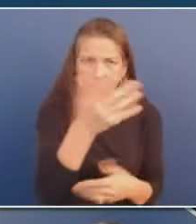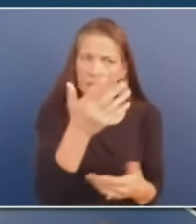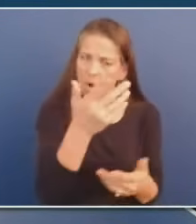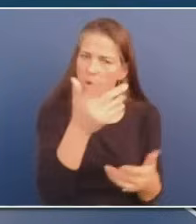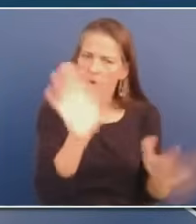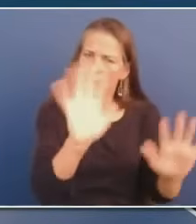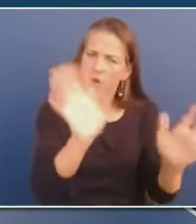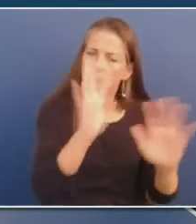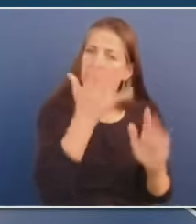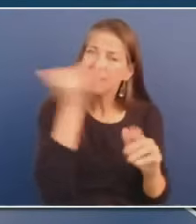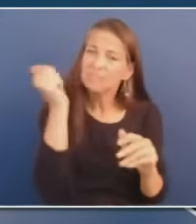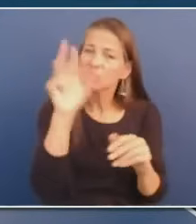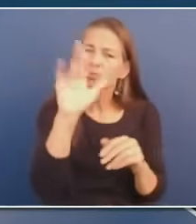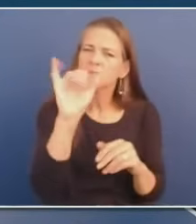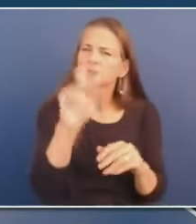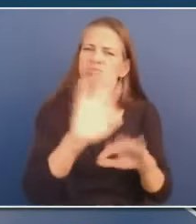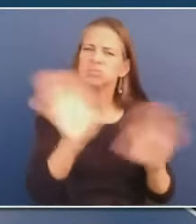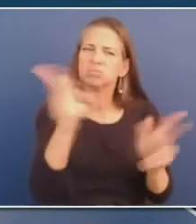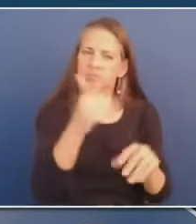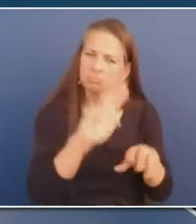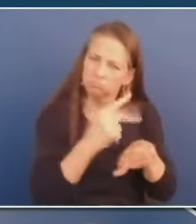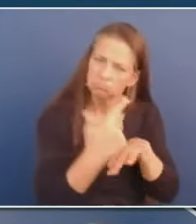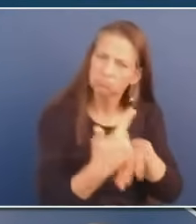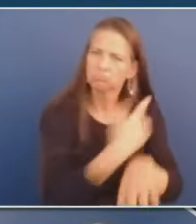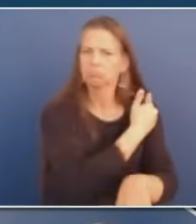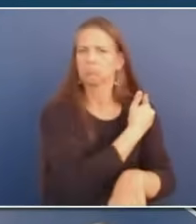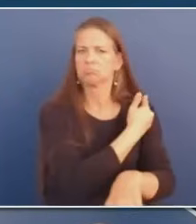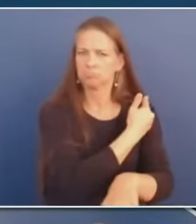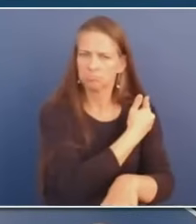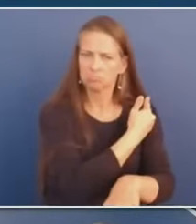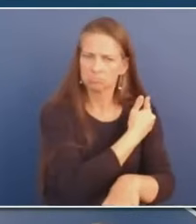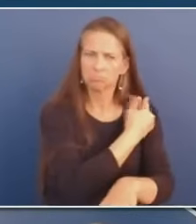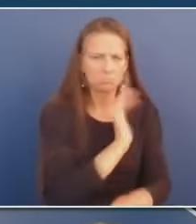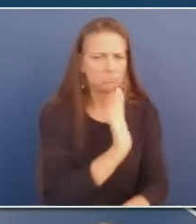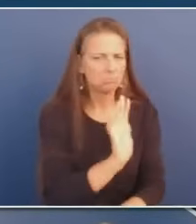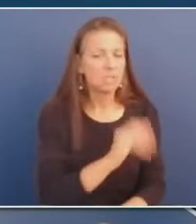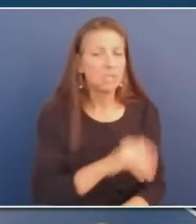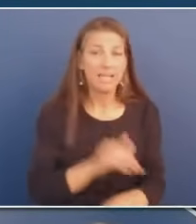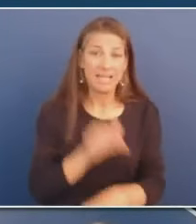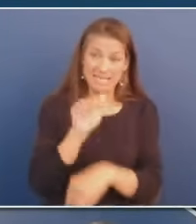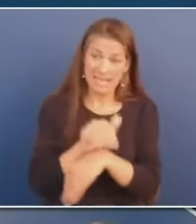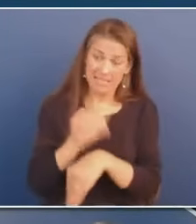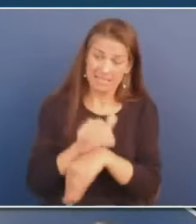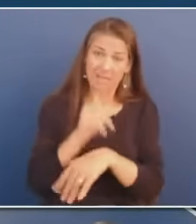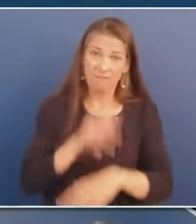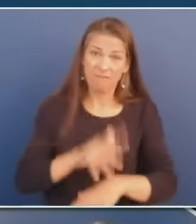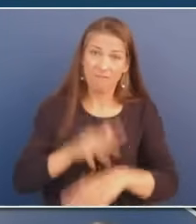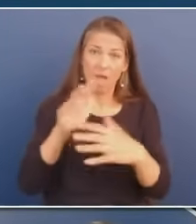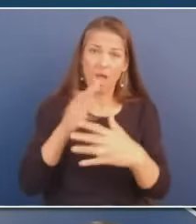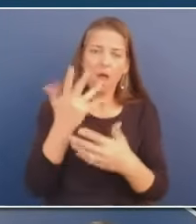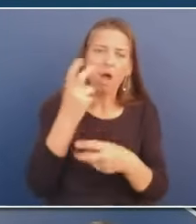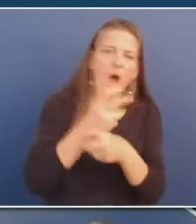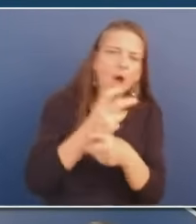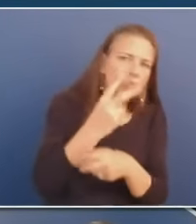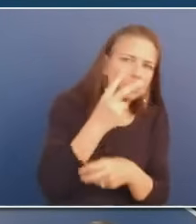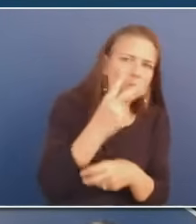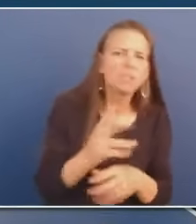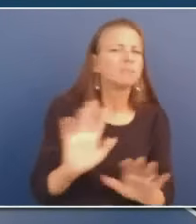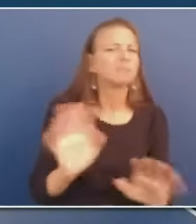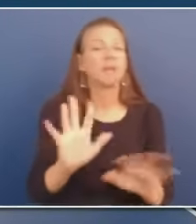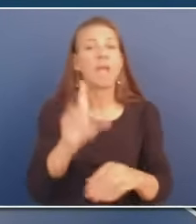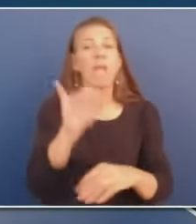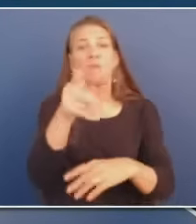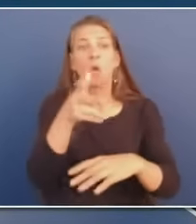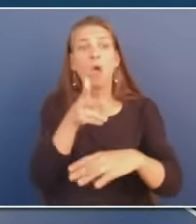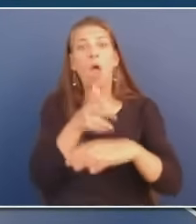through flooded areas. Nighttime flooding is especially dangerous. Also much harder to get to you if you are swept away